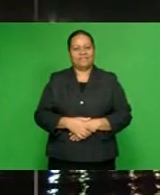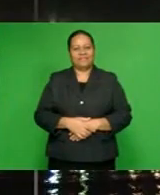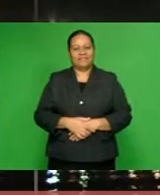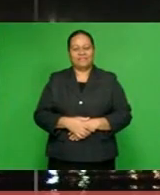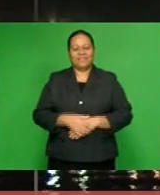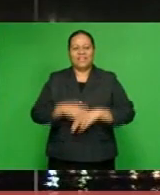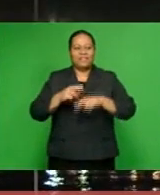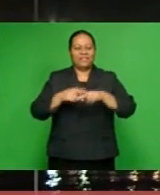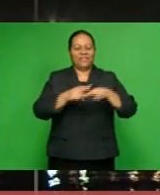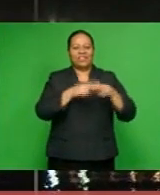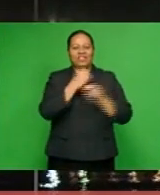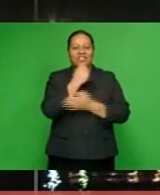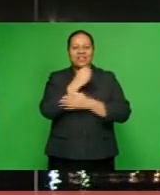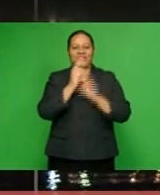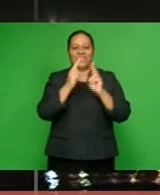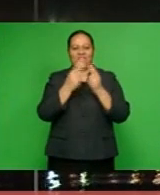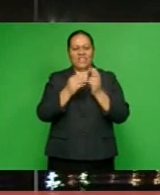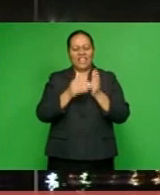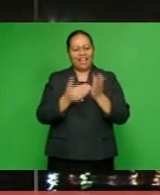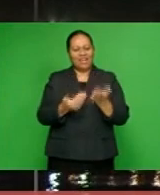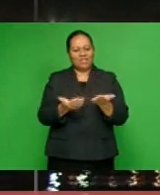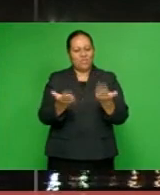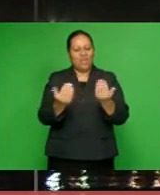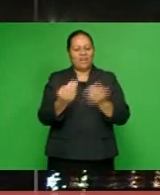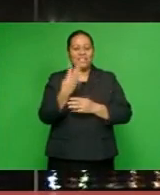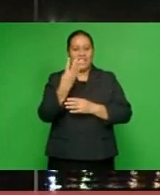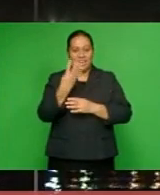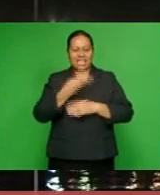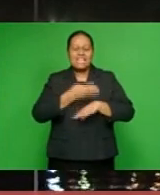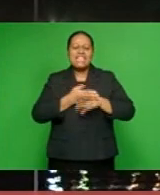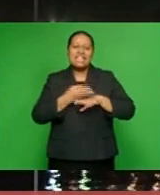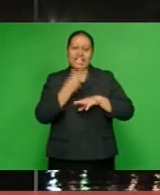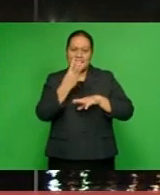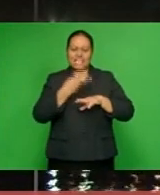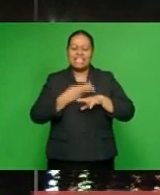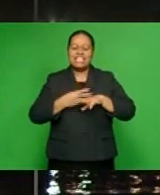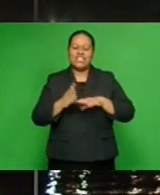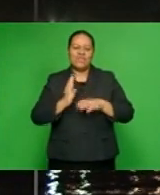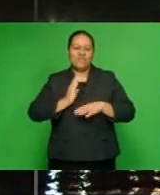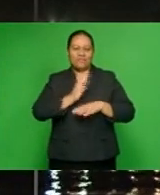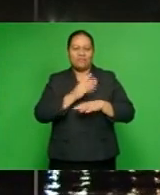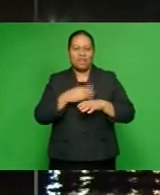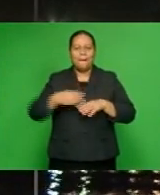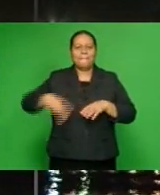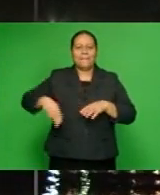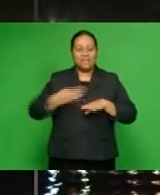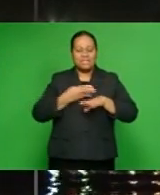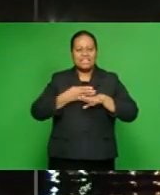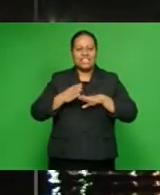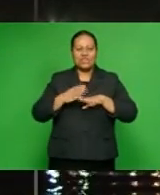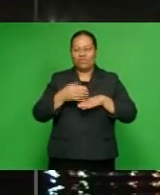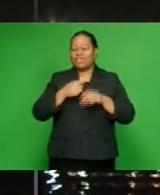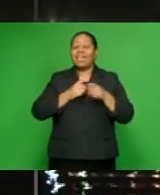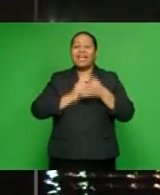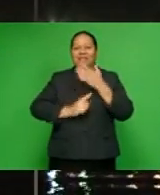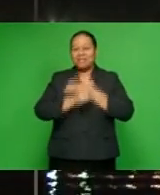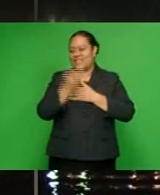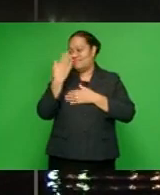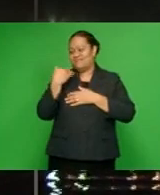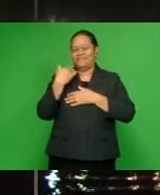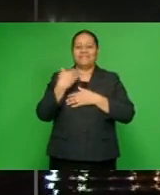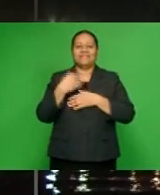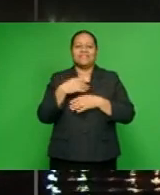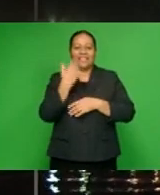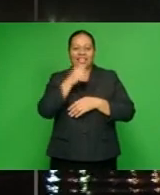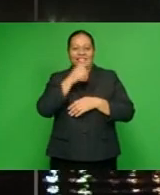The Fiji Rugby Union has welcomed 3 new board members after their annual general meeting at Novotel in Lami yesterday. The new board